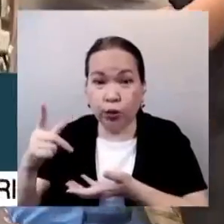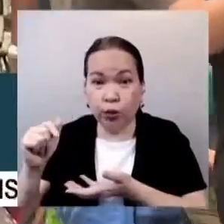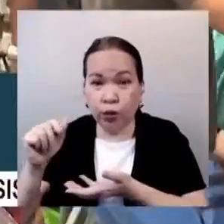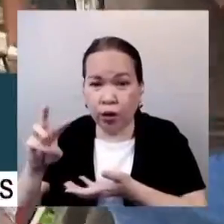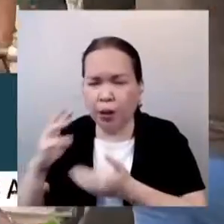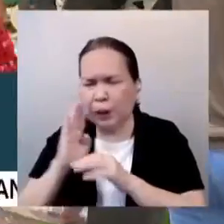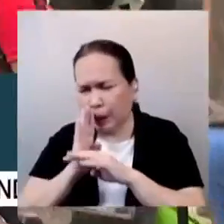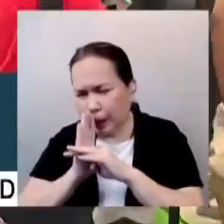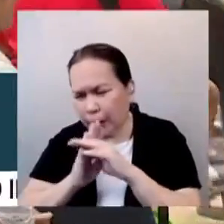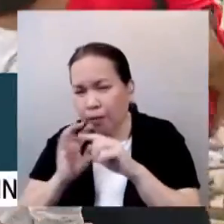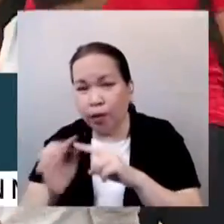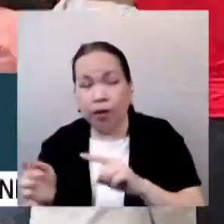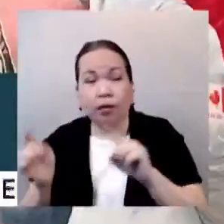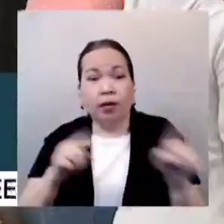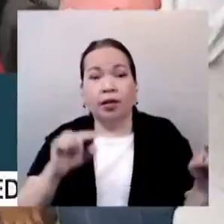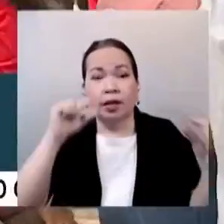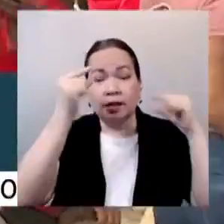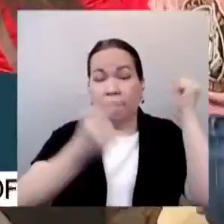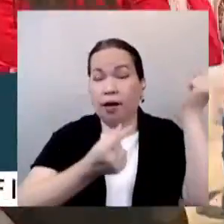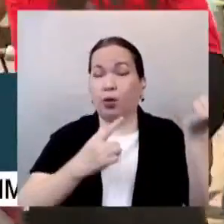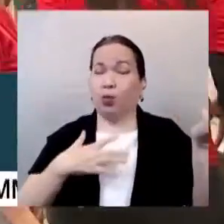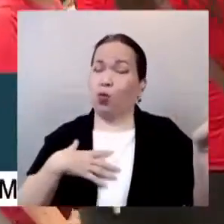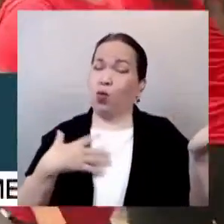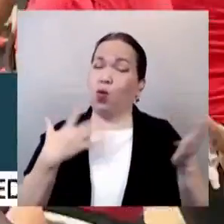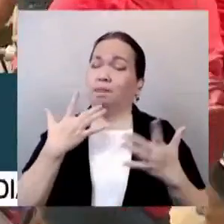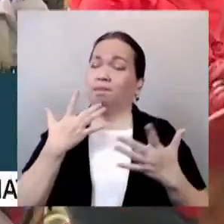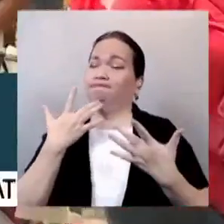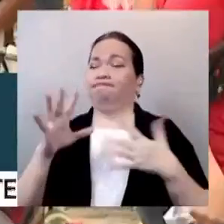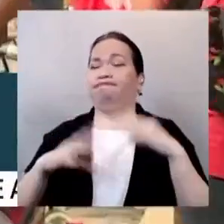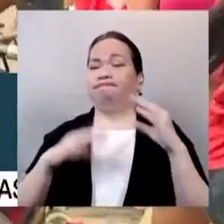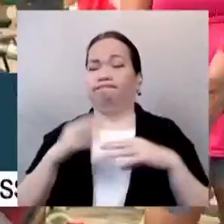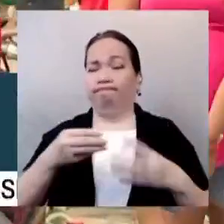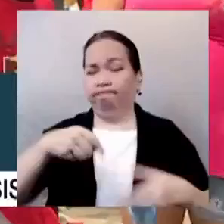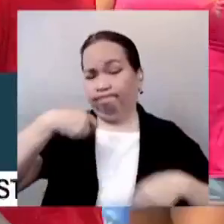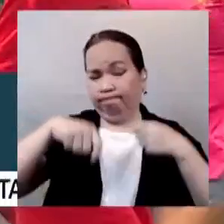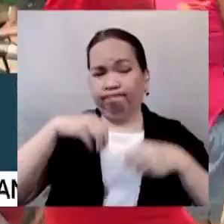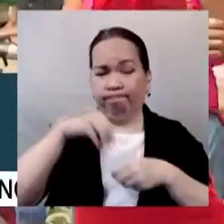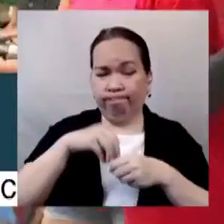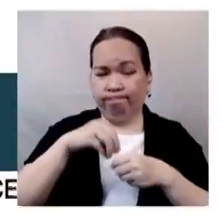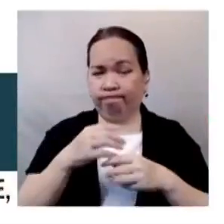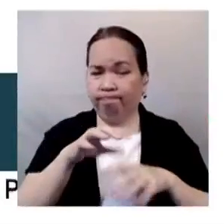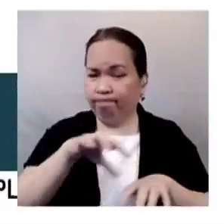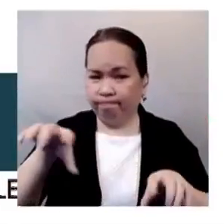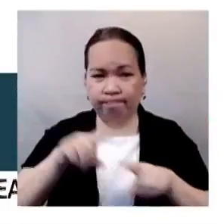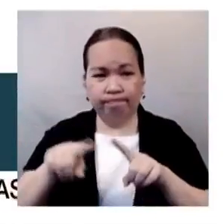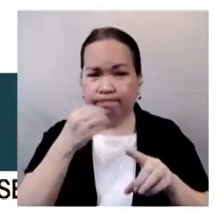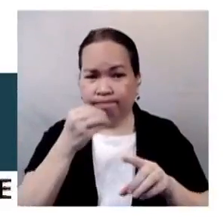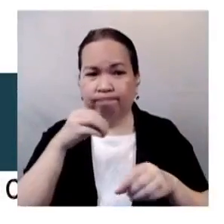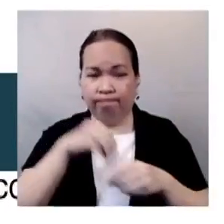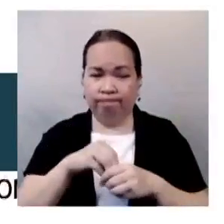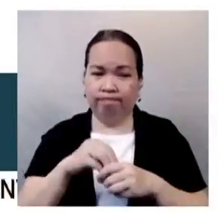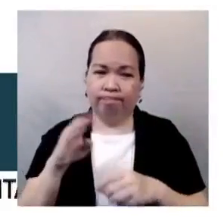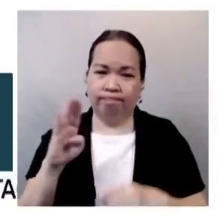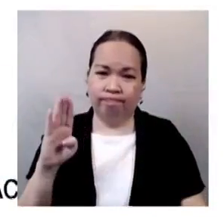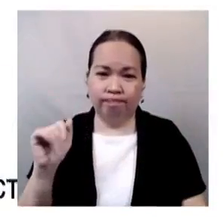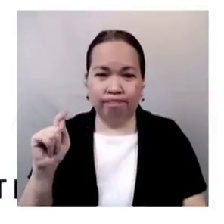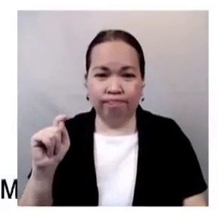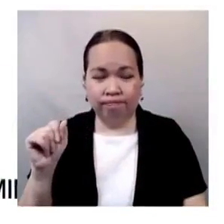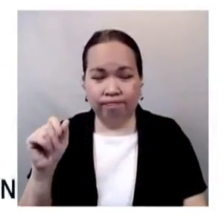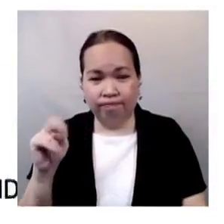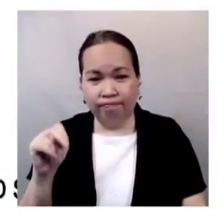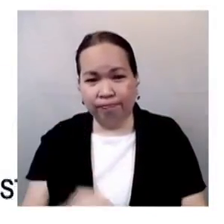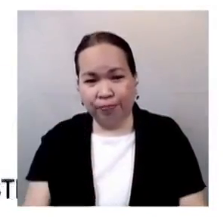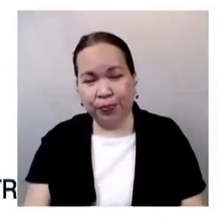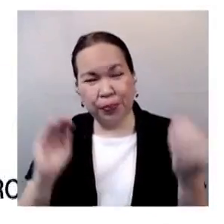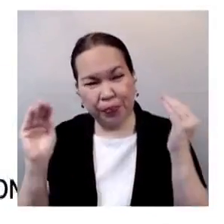guests at the sauna of President Marcos will be comfortably feasting inside Batasang Pambansa. Back to you, Carmina. Thanks a lot. Adrian Ayarin there,